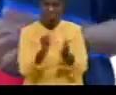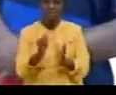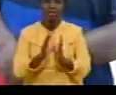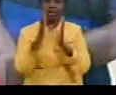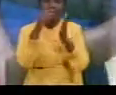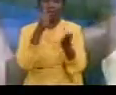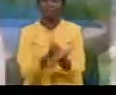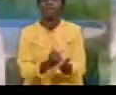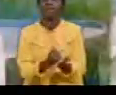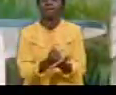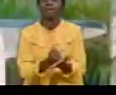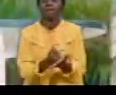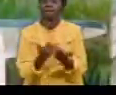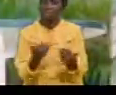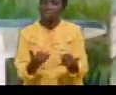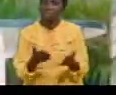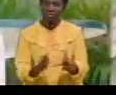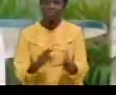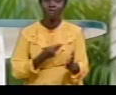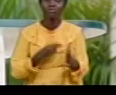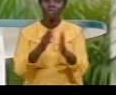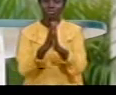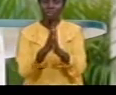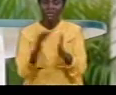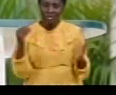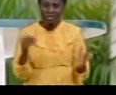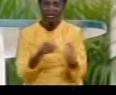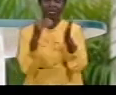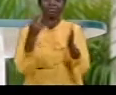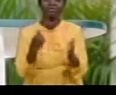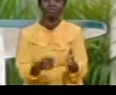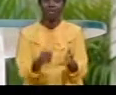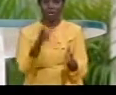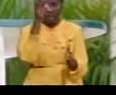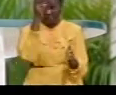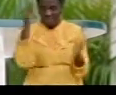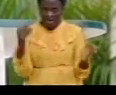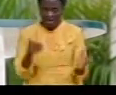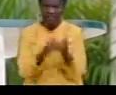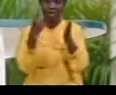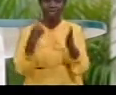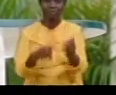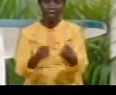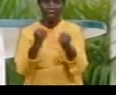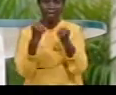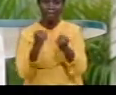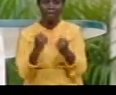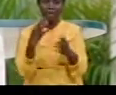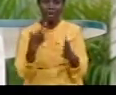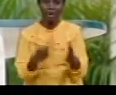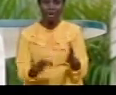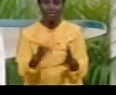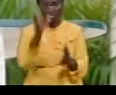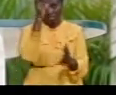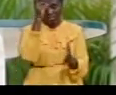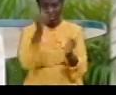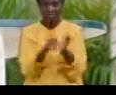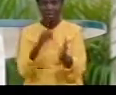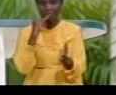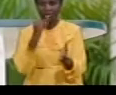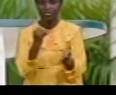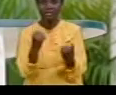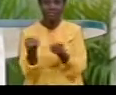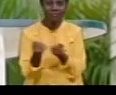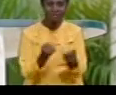All over, let's pray against the devil, against the power of darkness, fighting against the church. Let's pull down the yoke